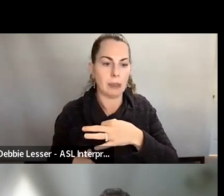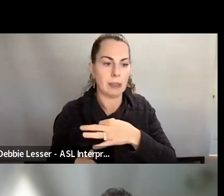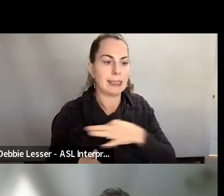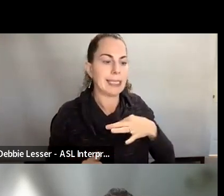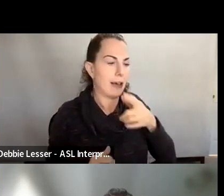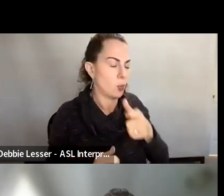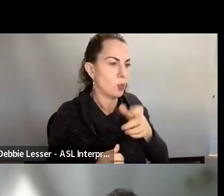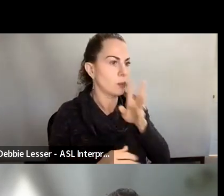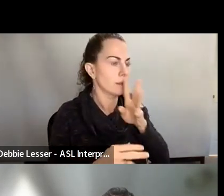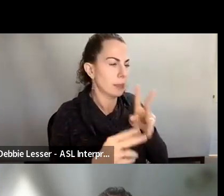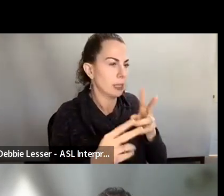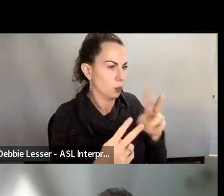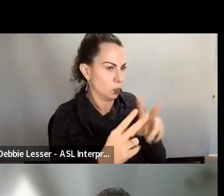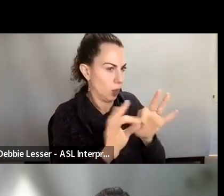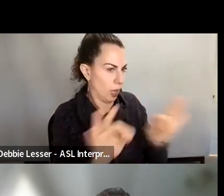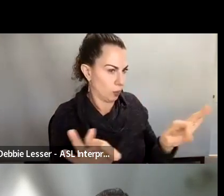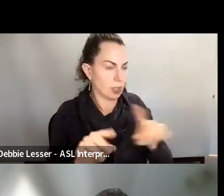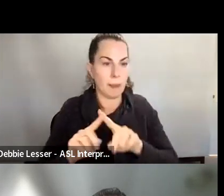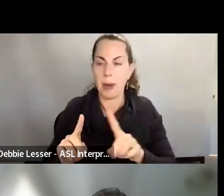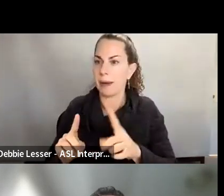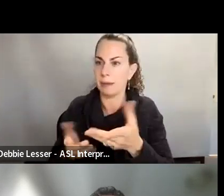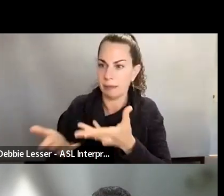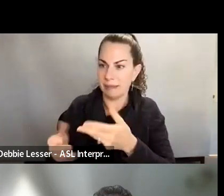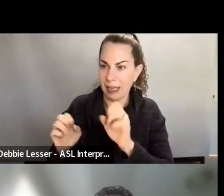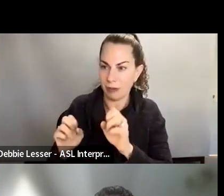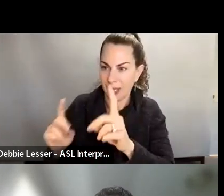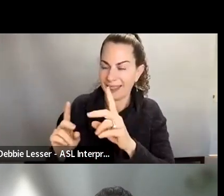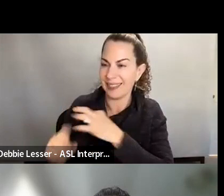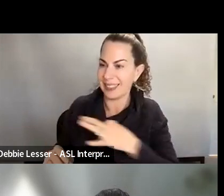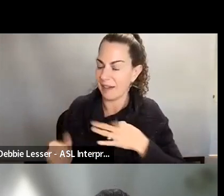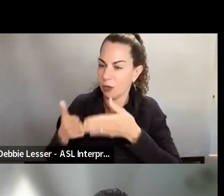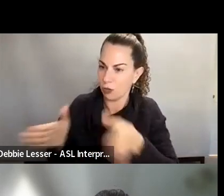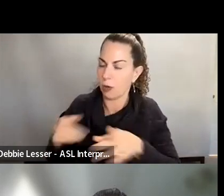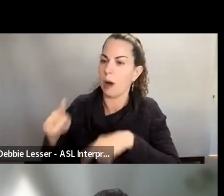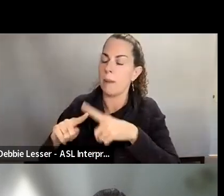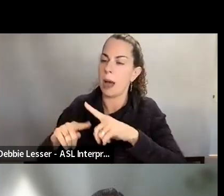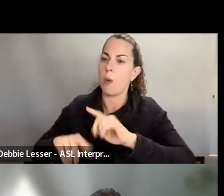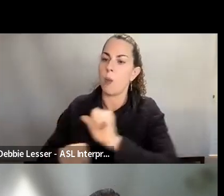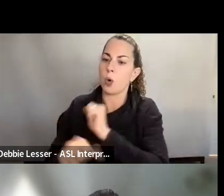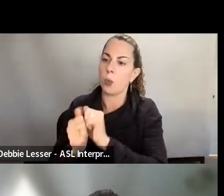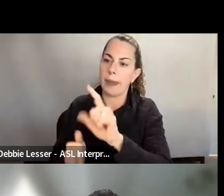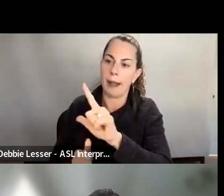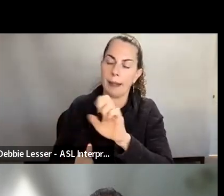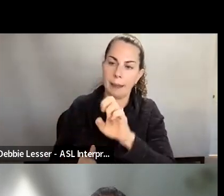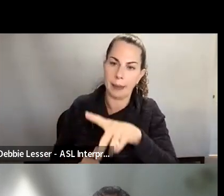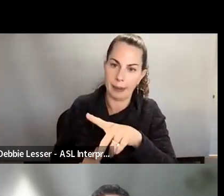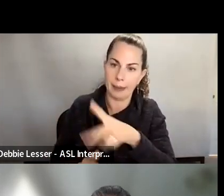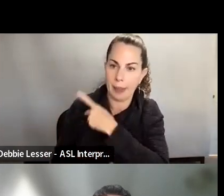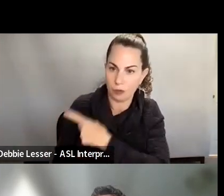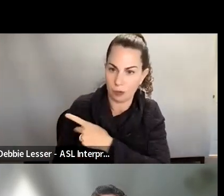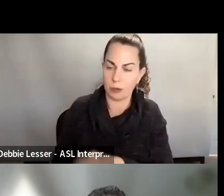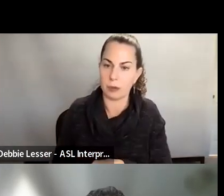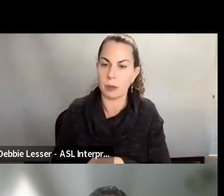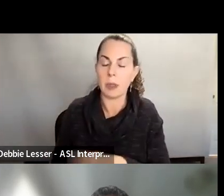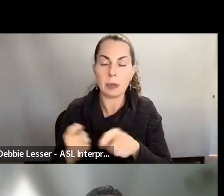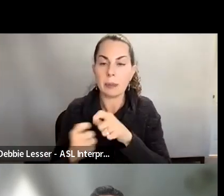how to work with patients who are LEP in general. You know, so there are things that we require because there are these